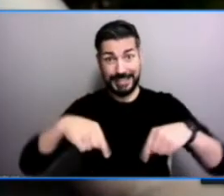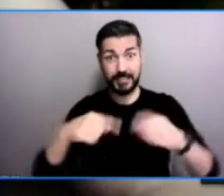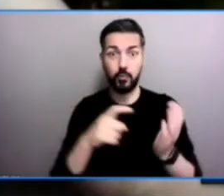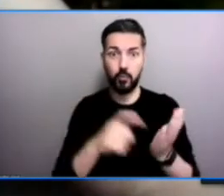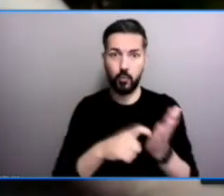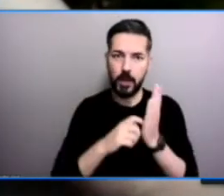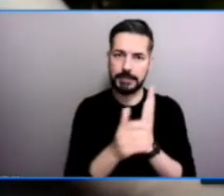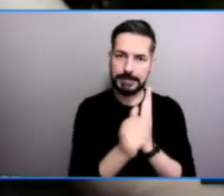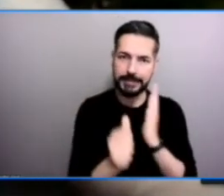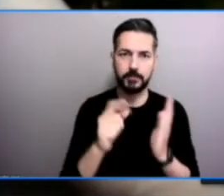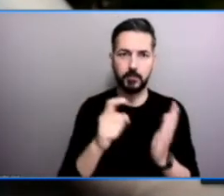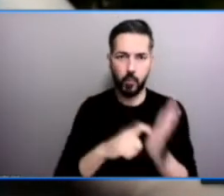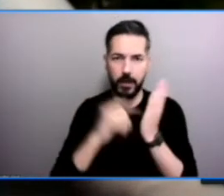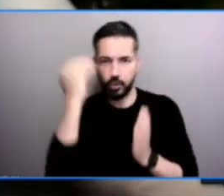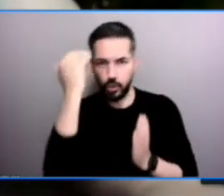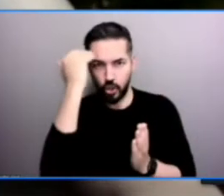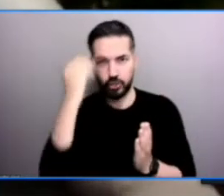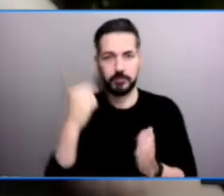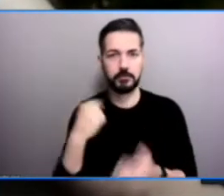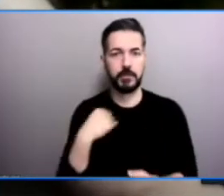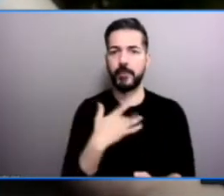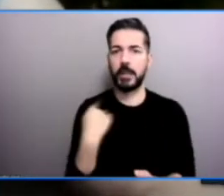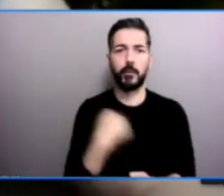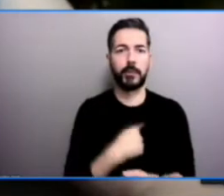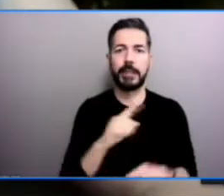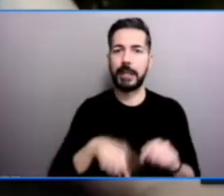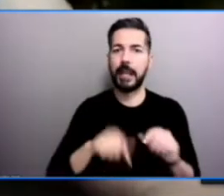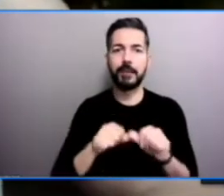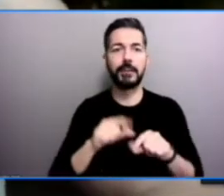extensive. So that's